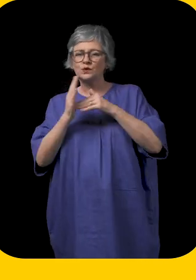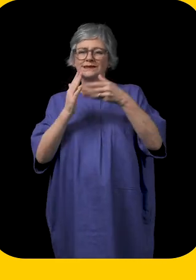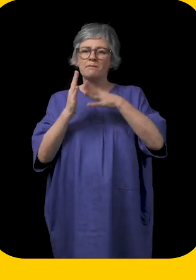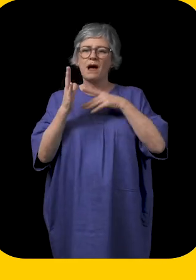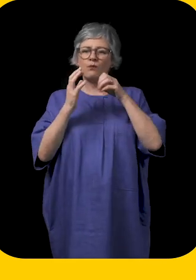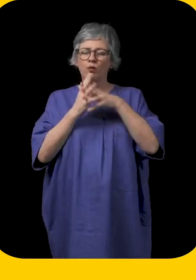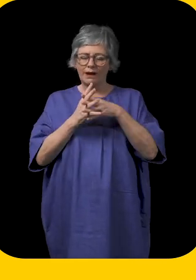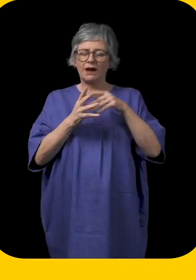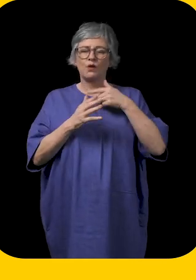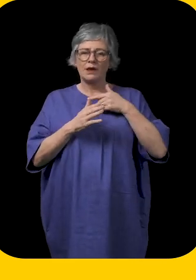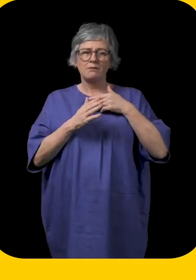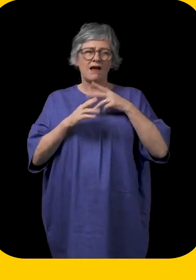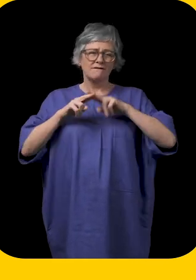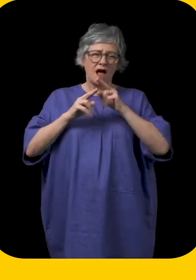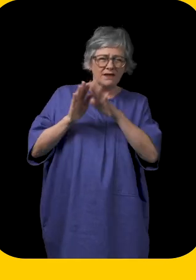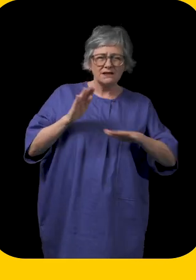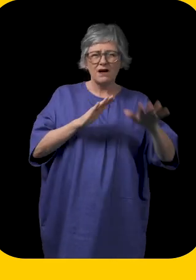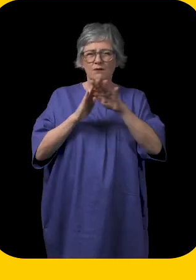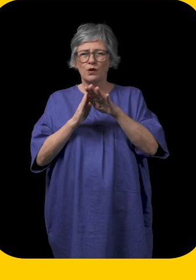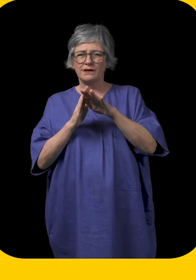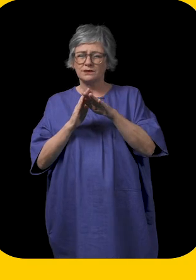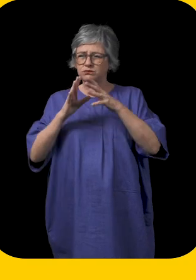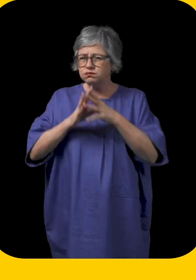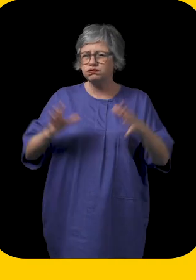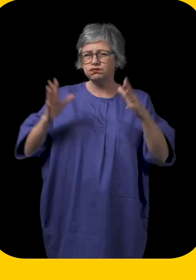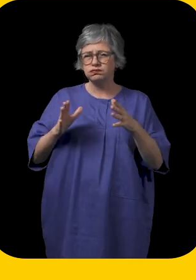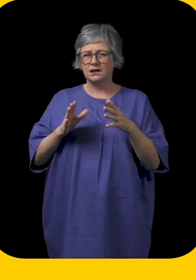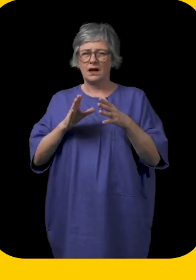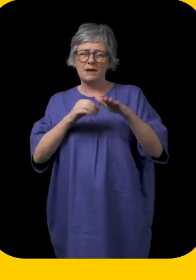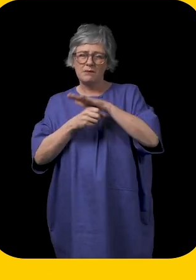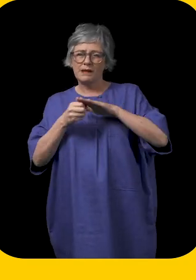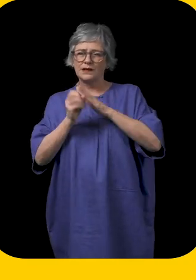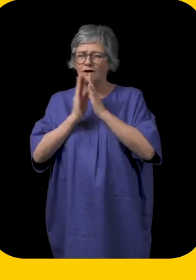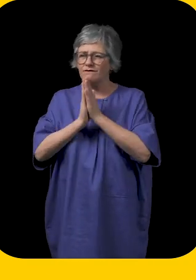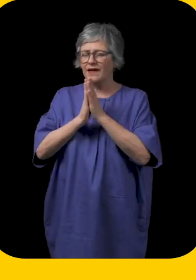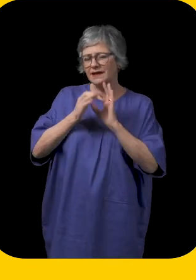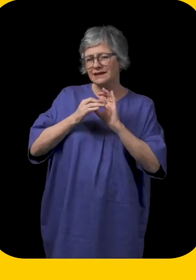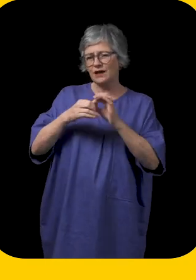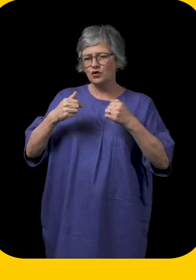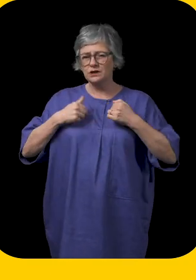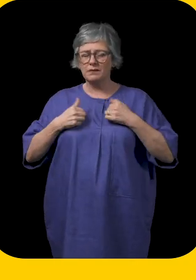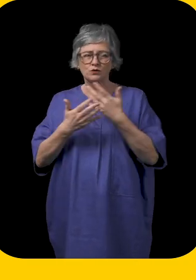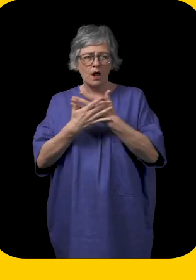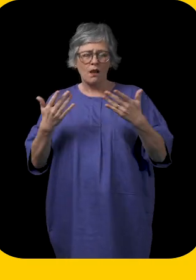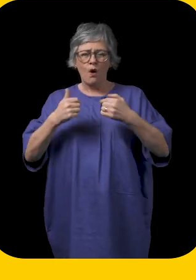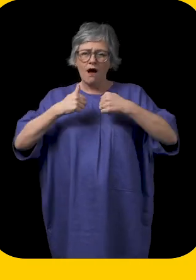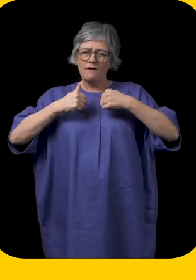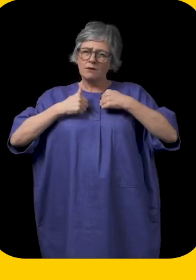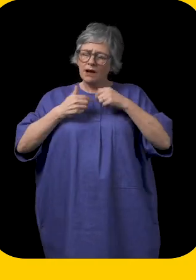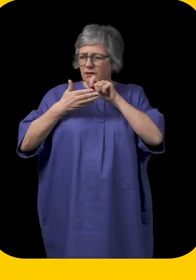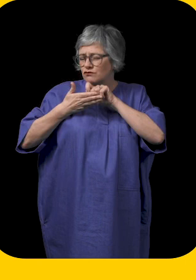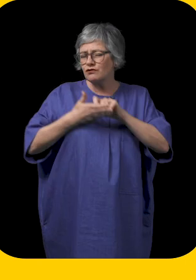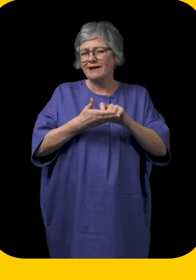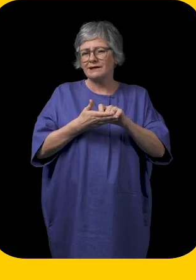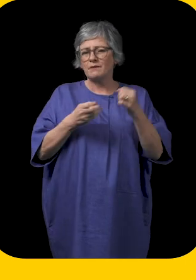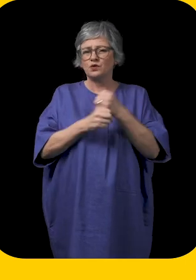are from. And that was a huge place of faith and connection for me in that experience. So a lot of my writing that I'm doing just